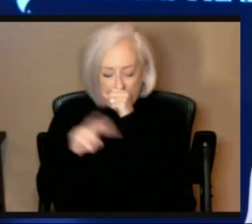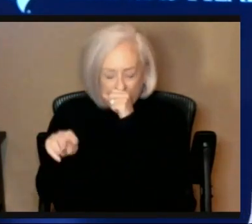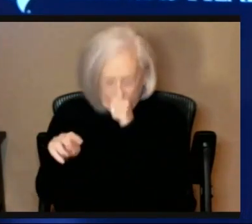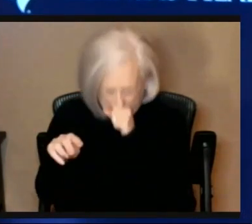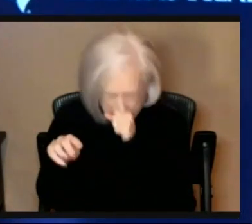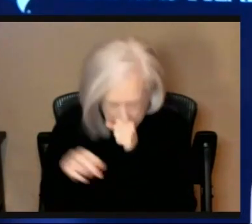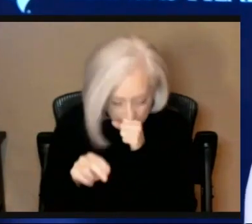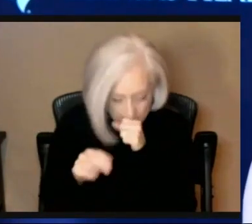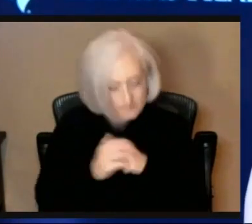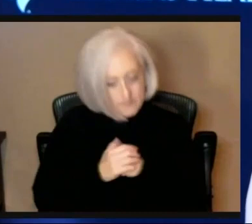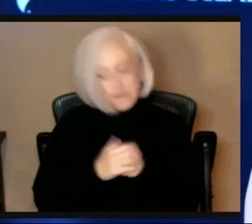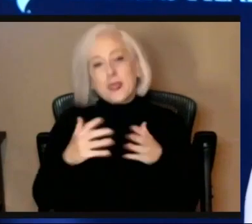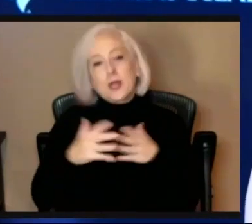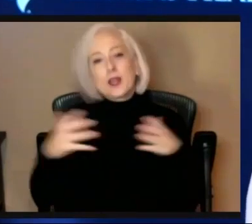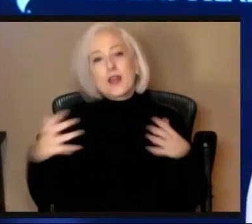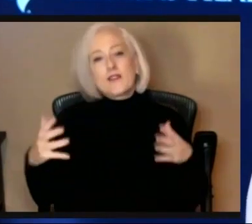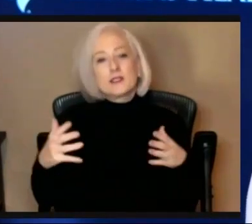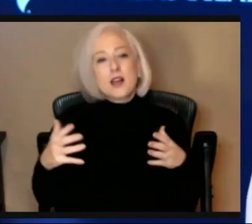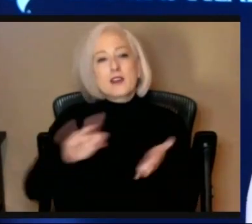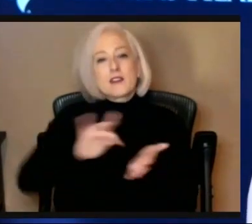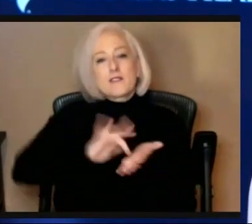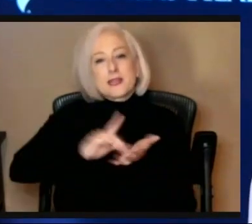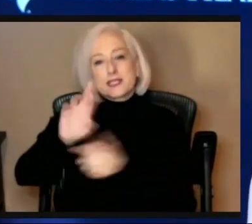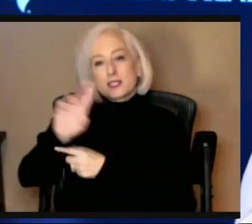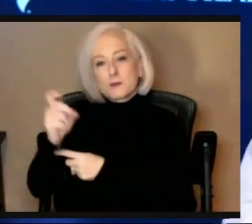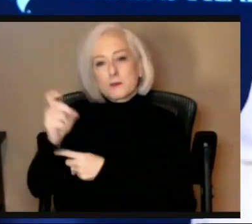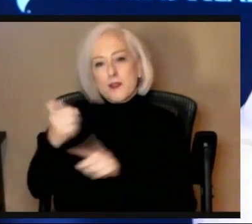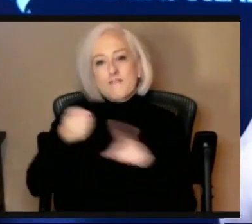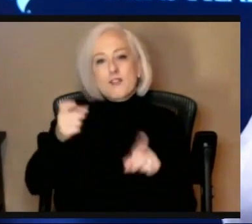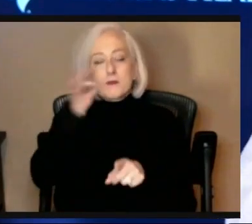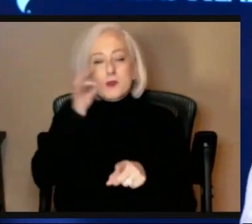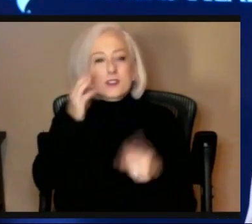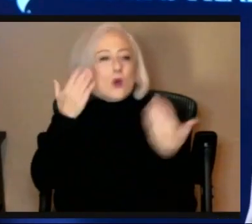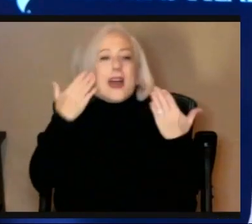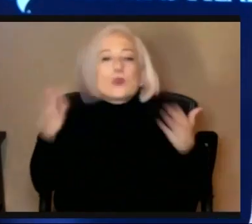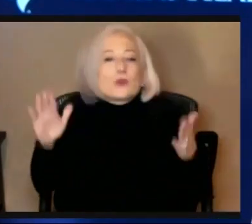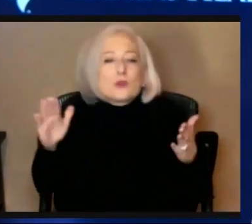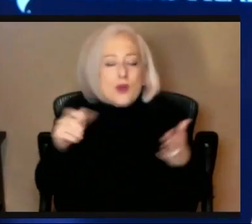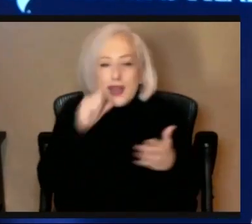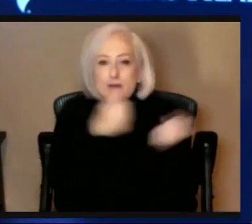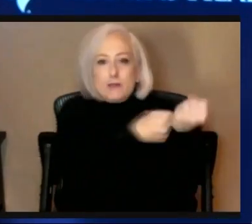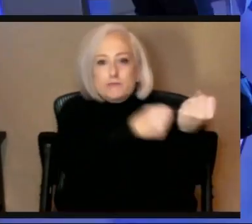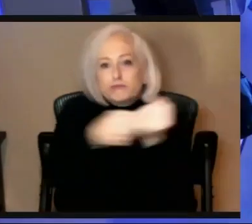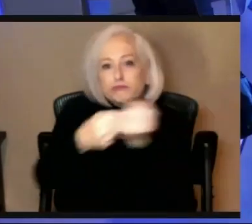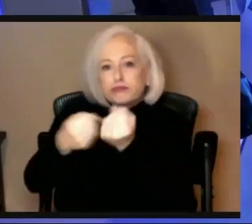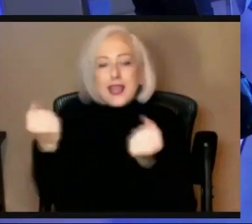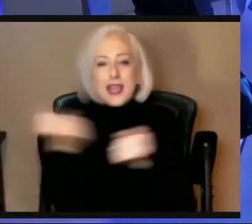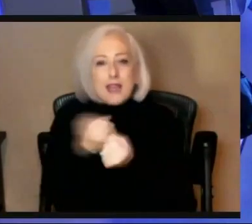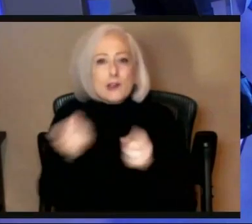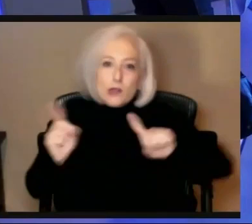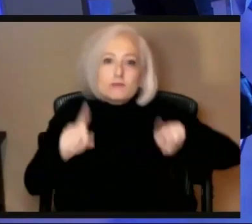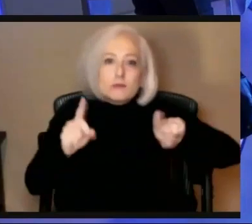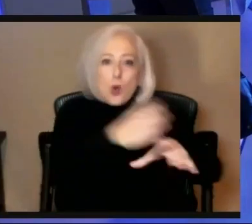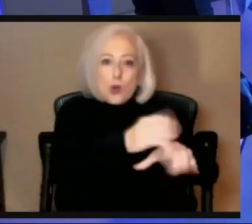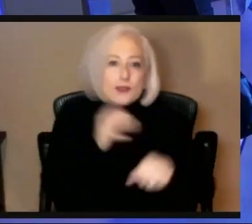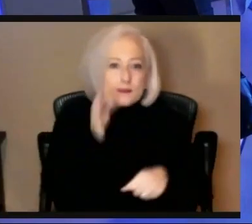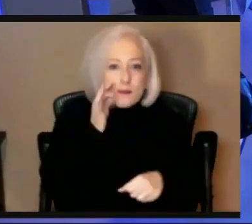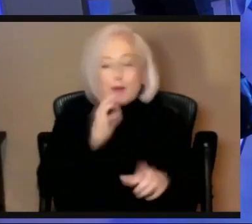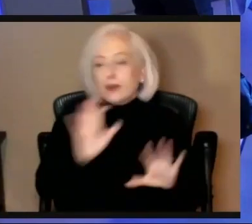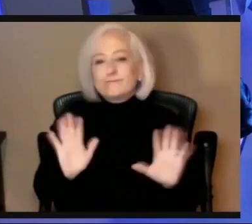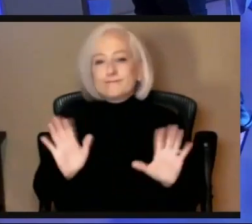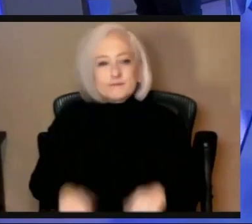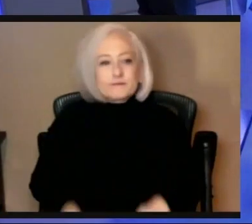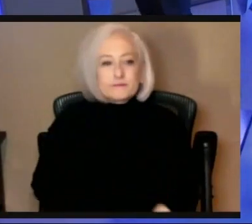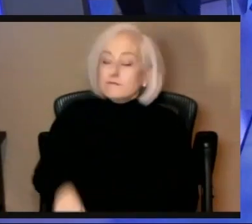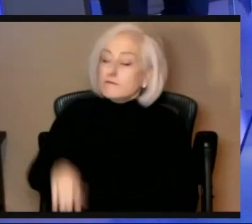be marijuana derivatives. So I'm not advocating everybody go to the dispensary. I'm not either. It sometimes works, but again, you can get it as a